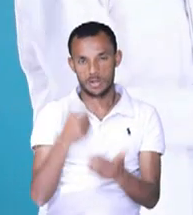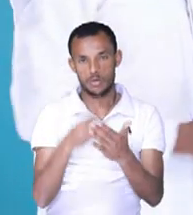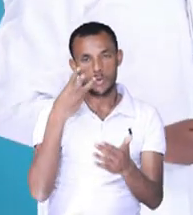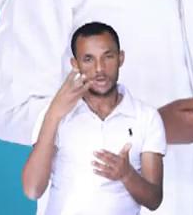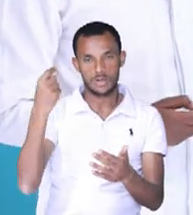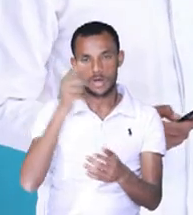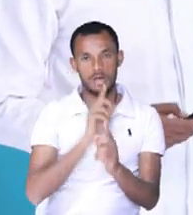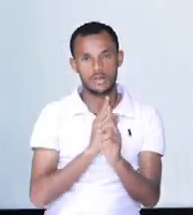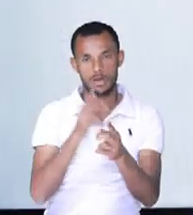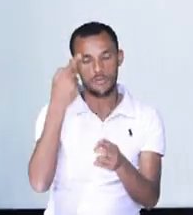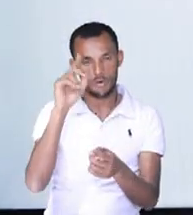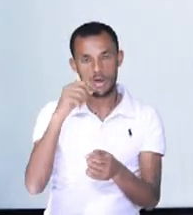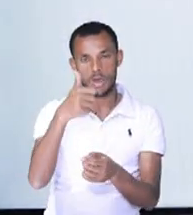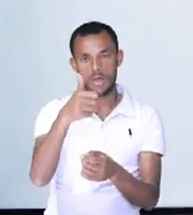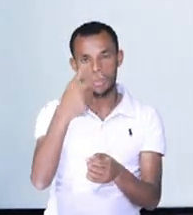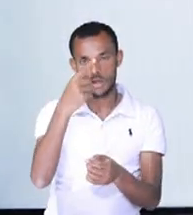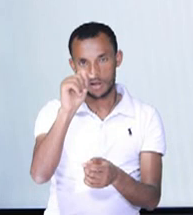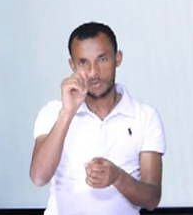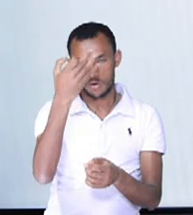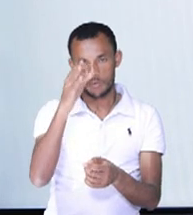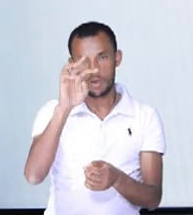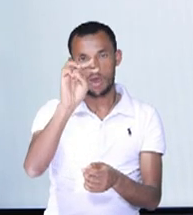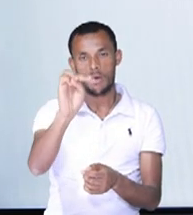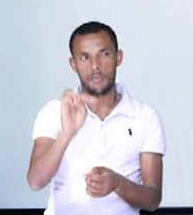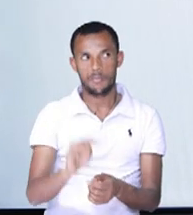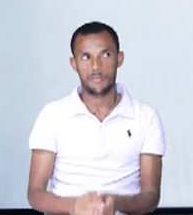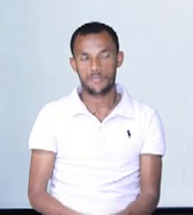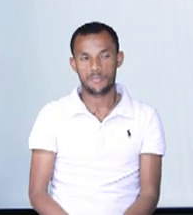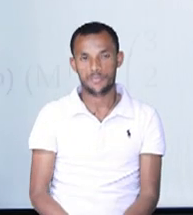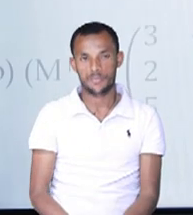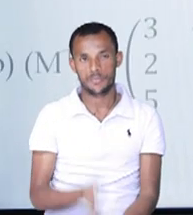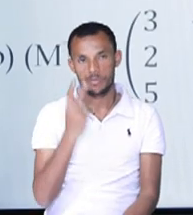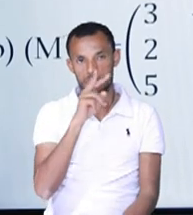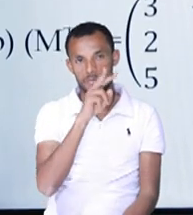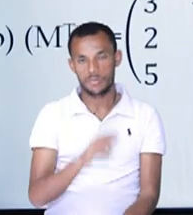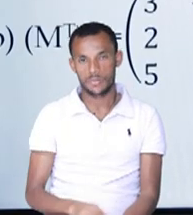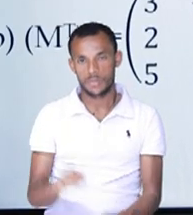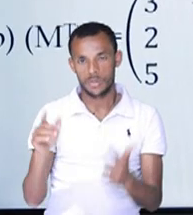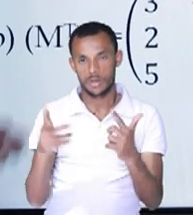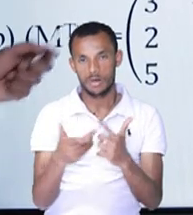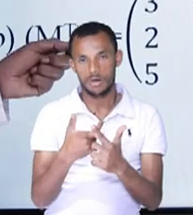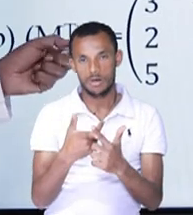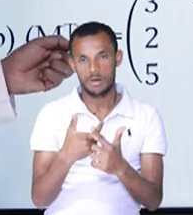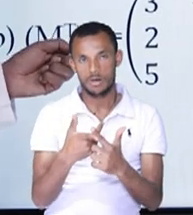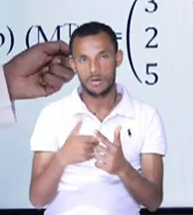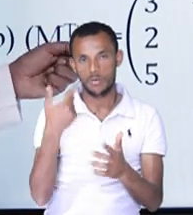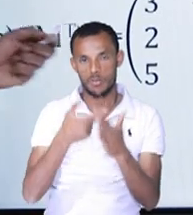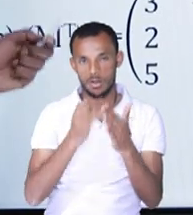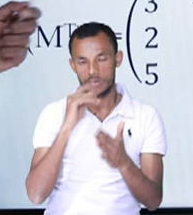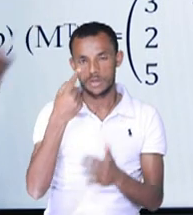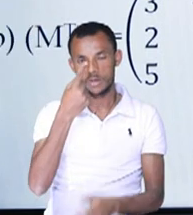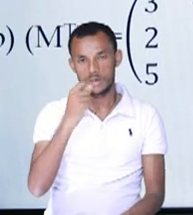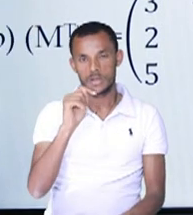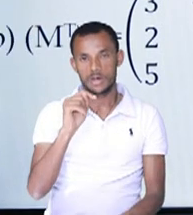the answer for A. What is the transpose of M? Second, What is the transpose